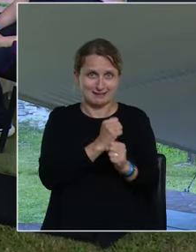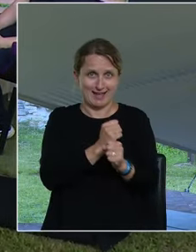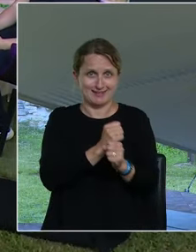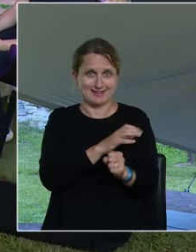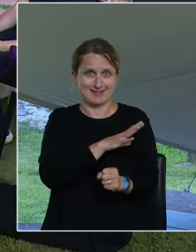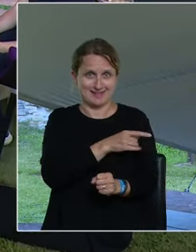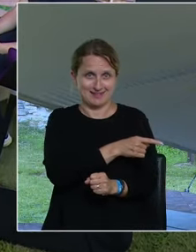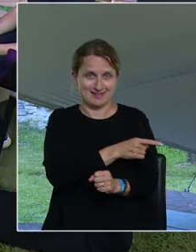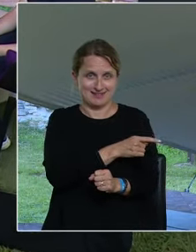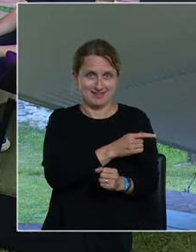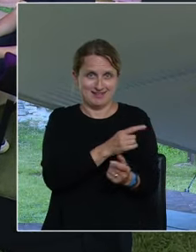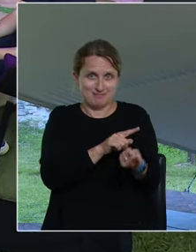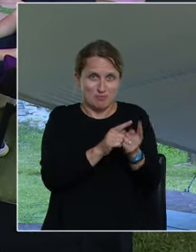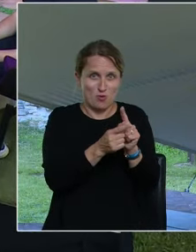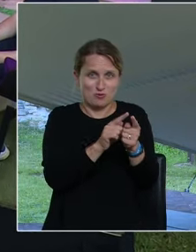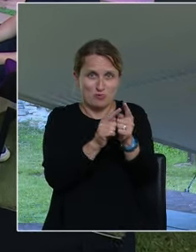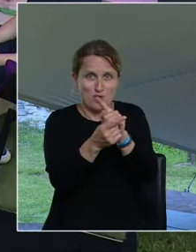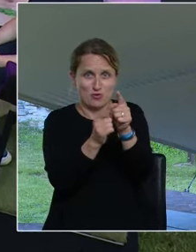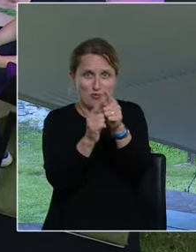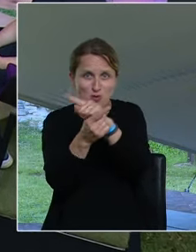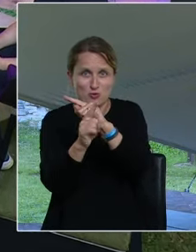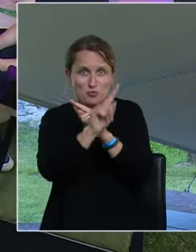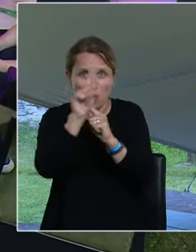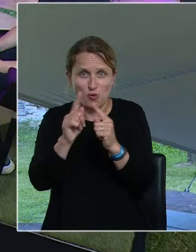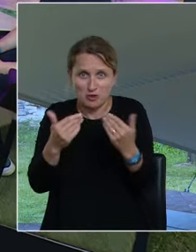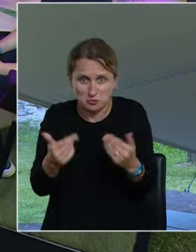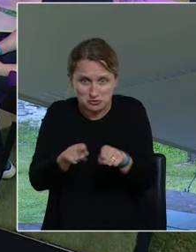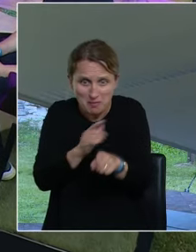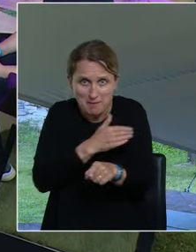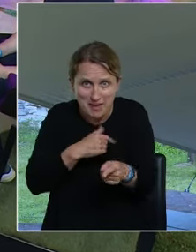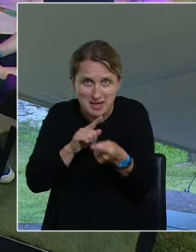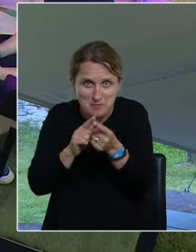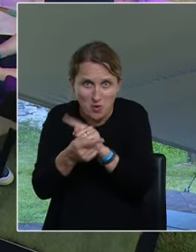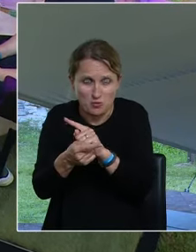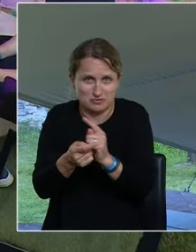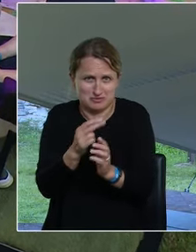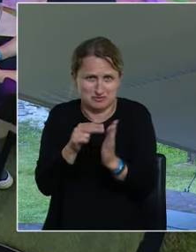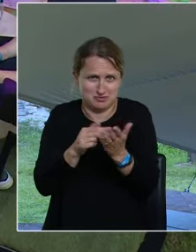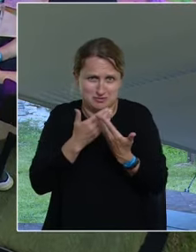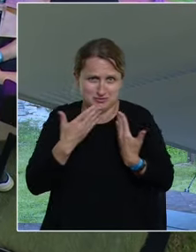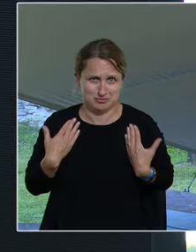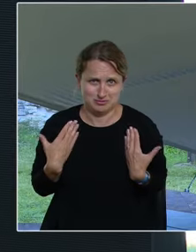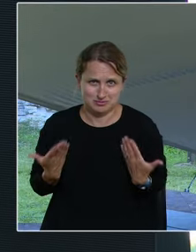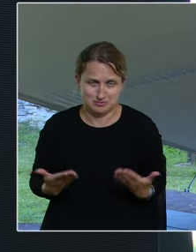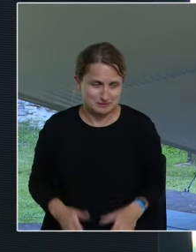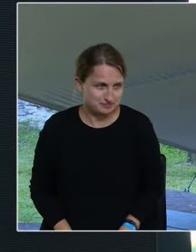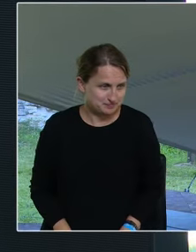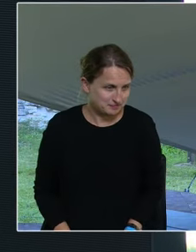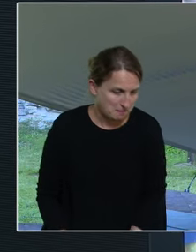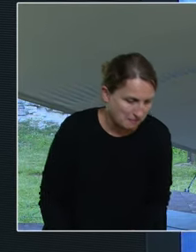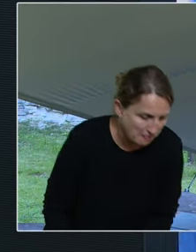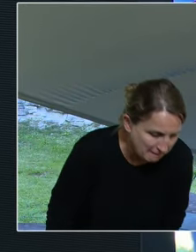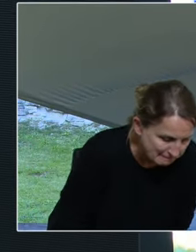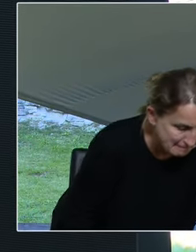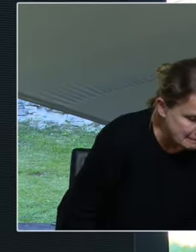fast forward. Question, Erwin. We have a question from an audience. Art and NFTs Web3, could you explain with